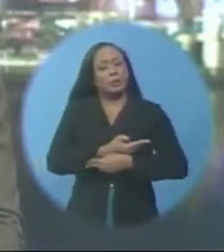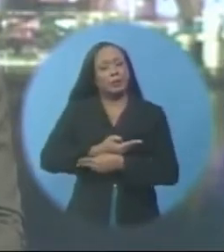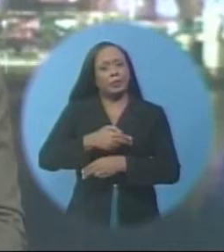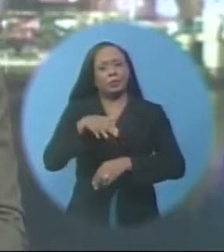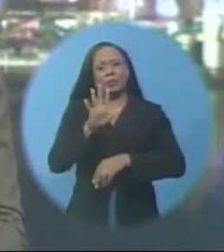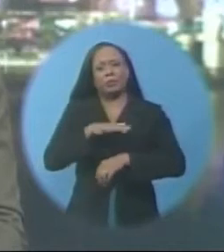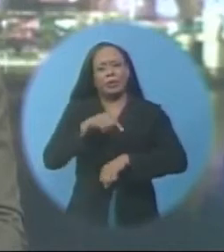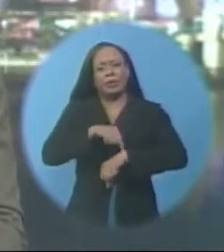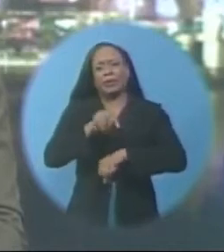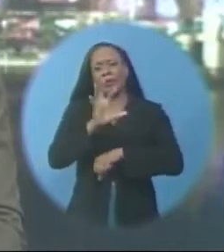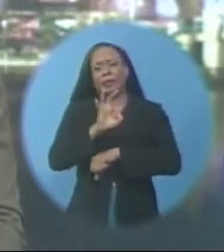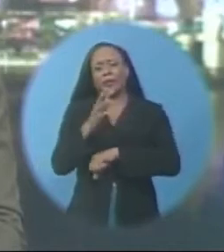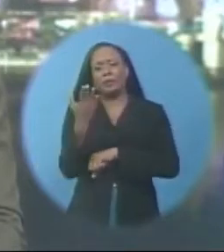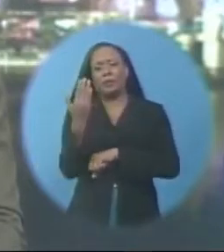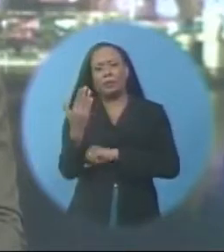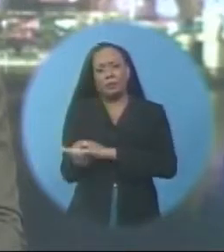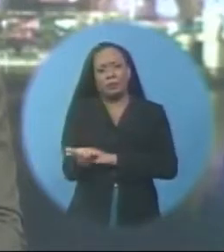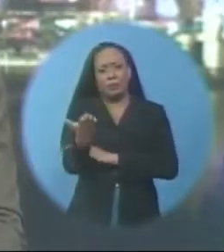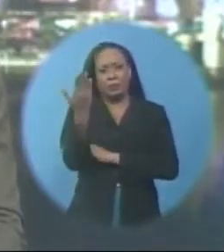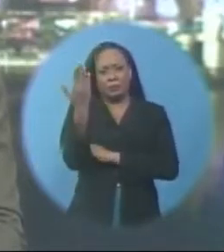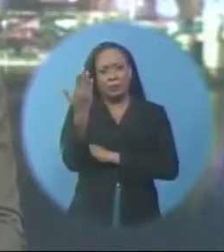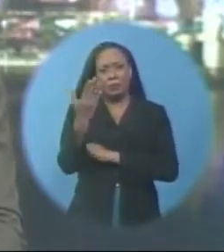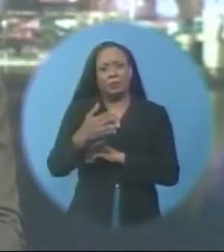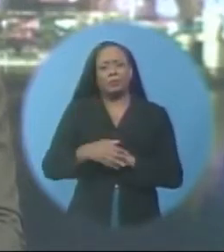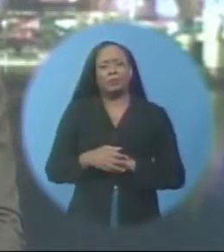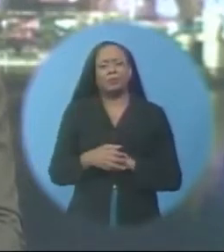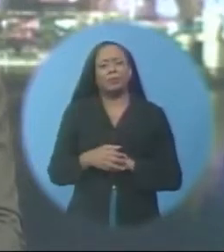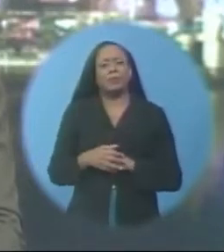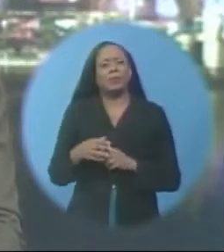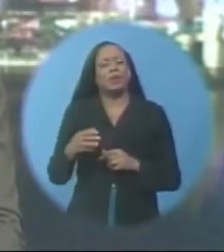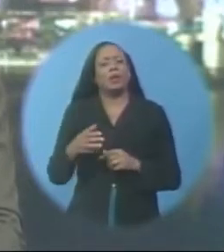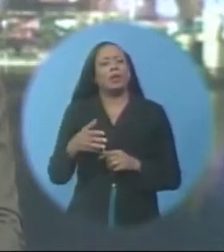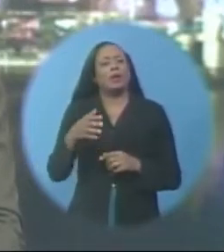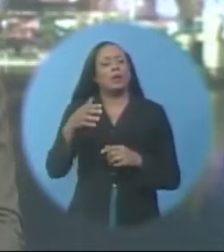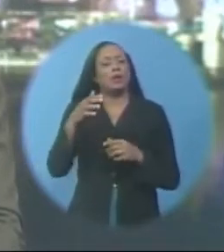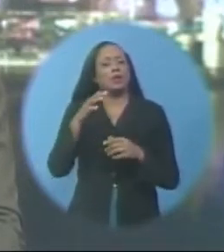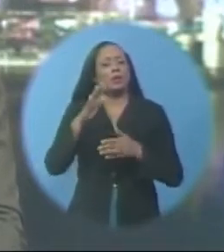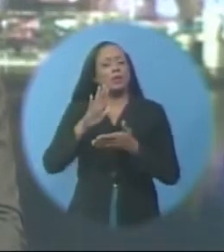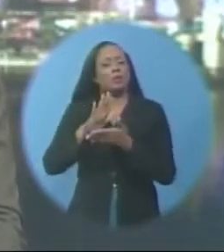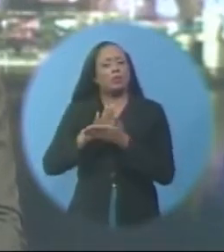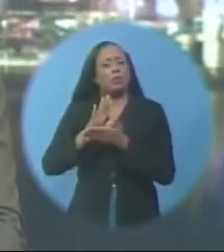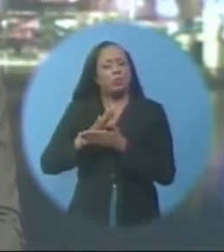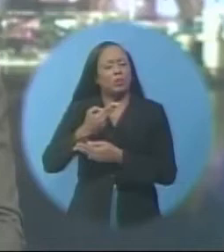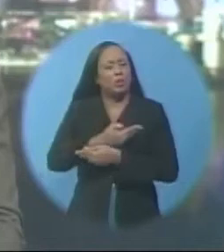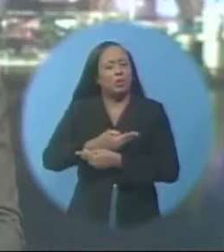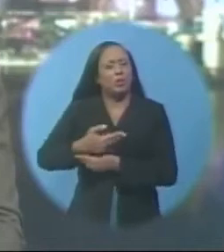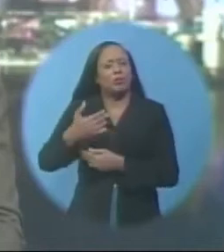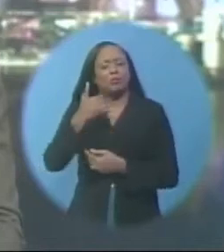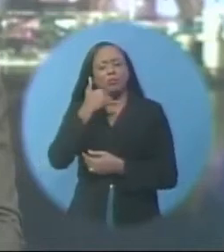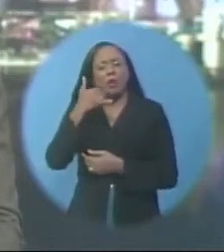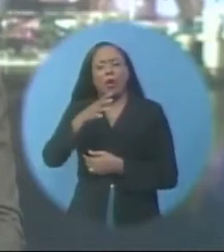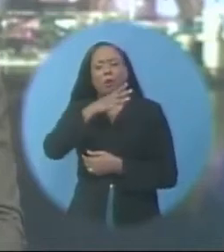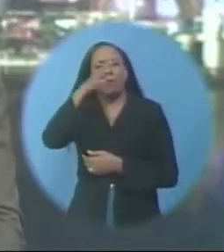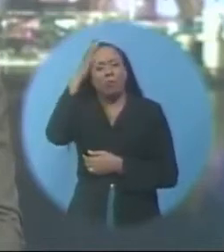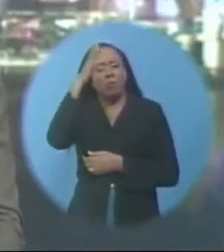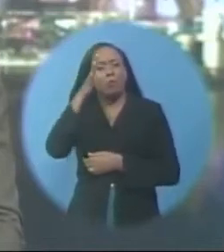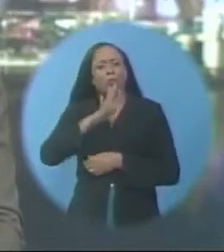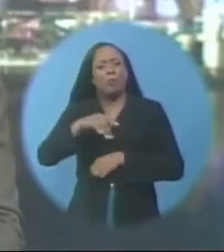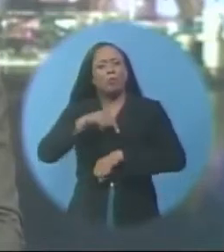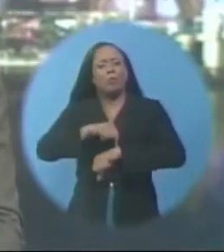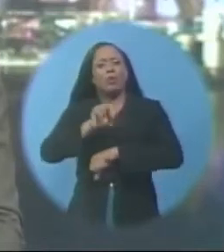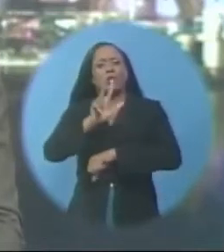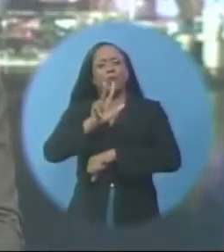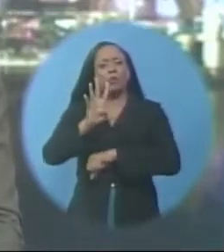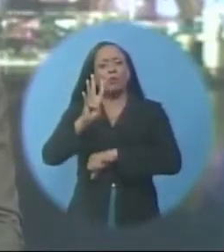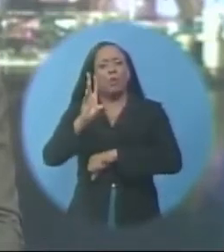morning. CBC News understands they subsequently received a call from the preschool around 20 minutes to 4 in the evening, informing them